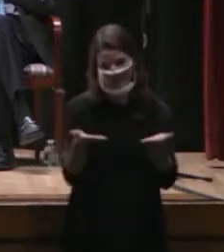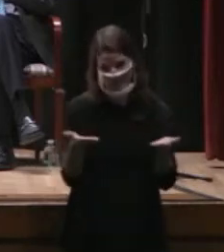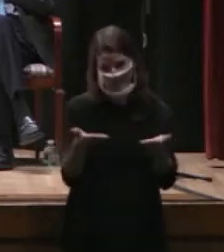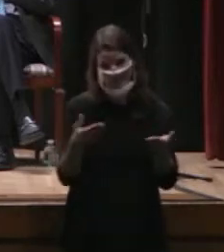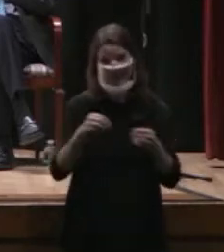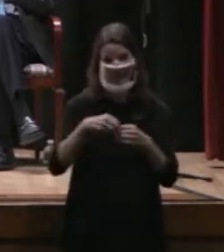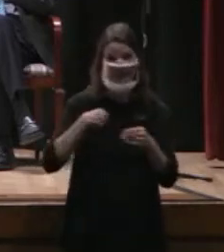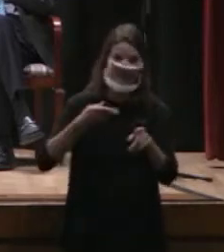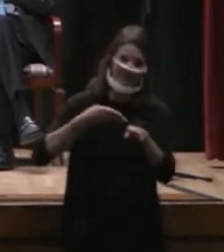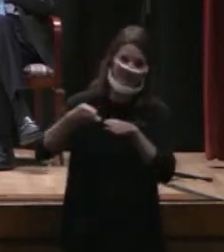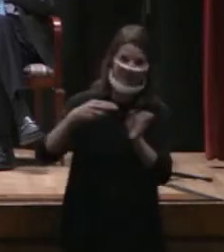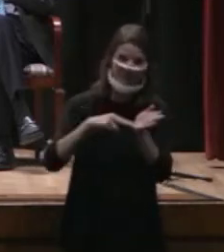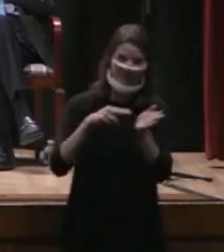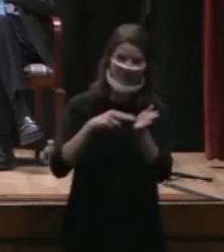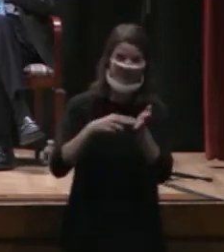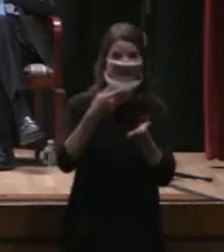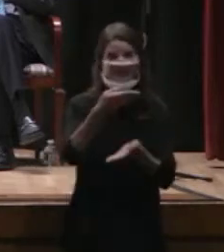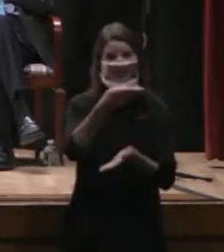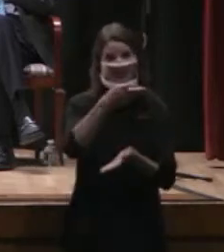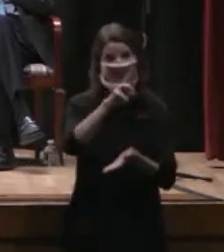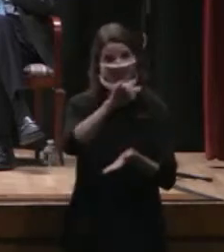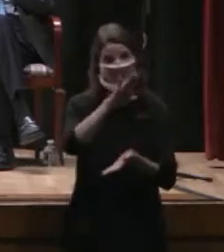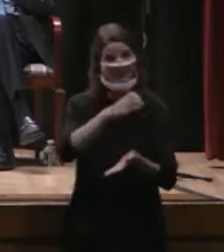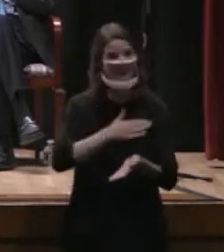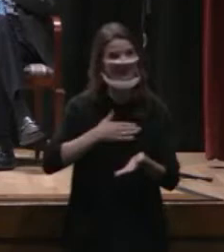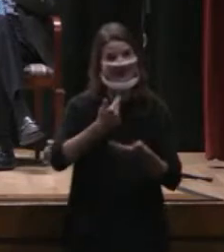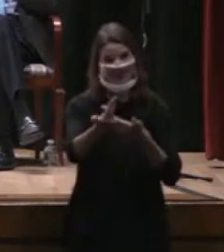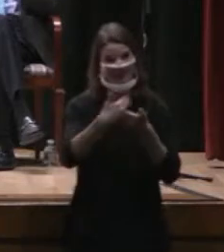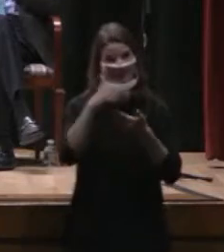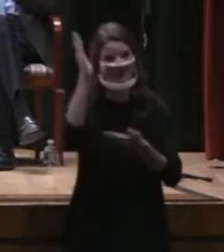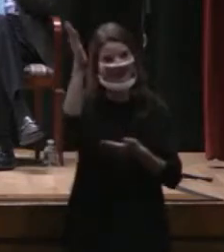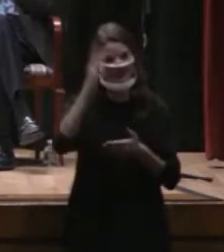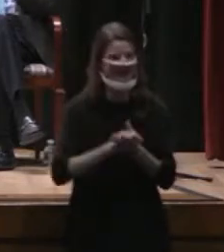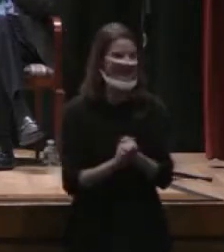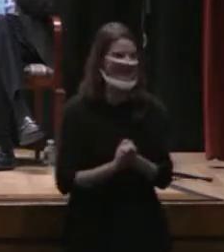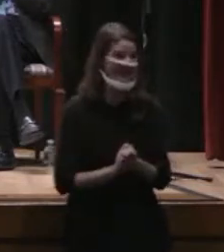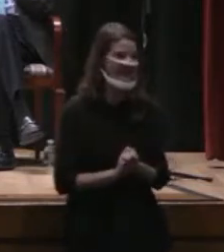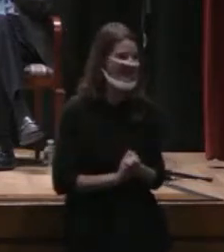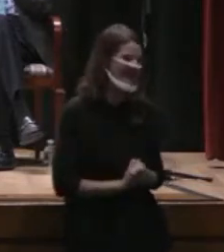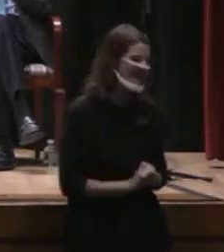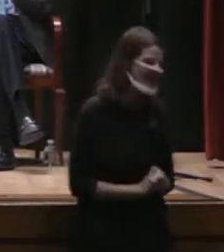to our profession of nursing. Prince, will you join me upstairs?